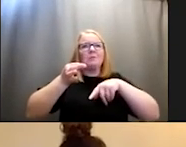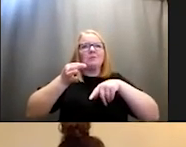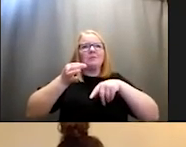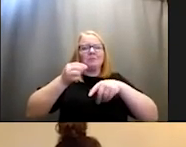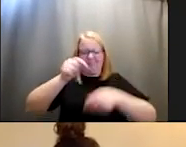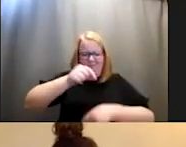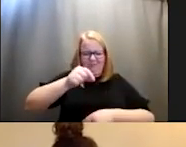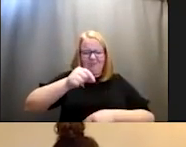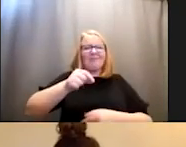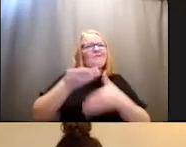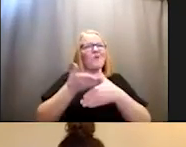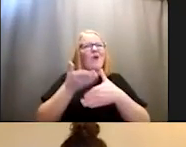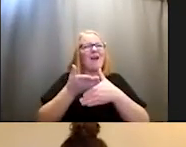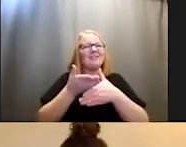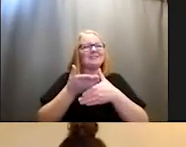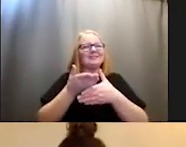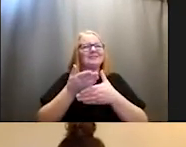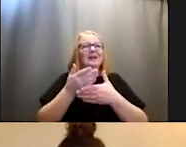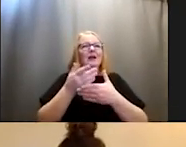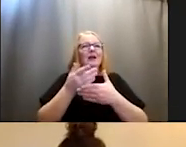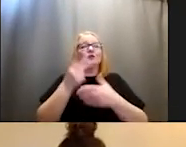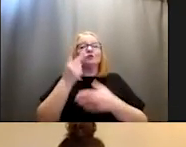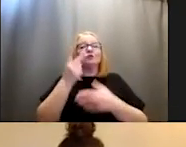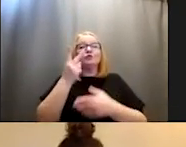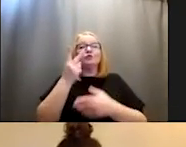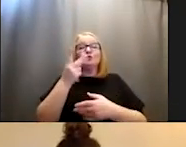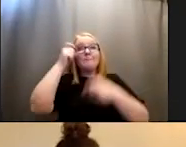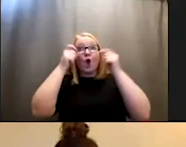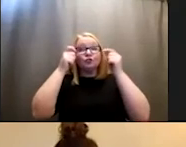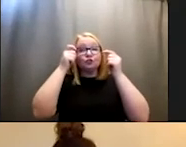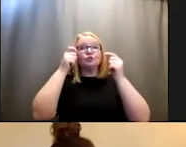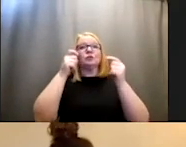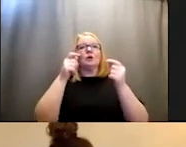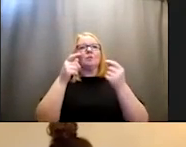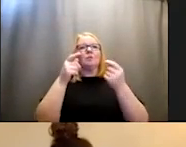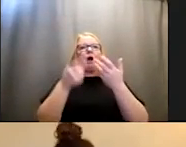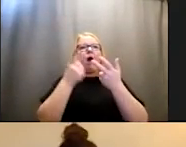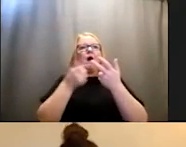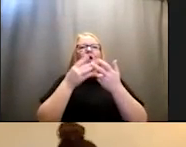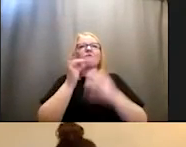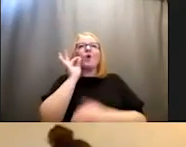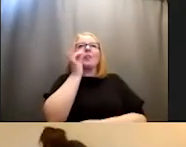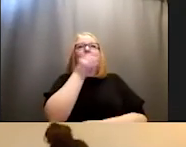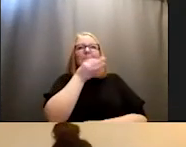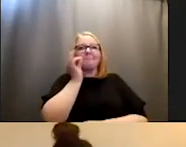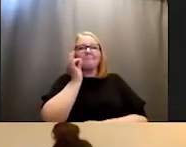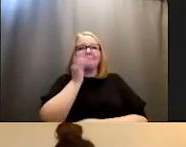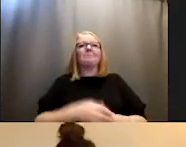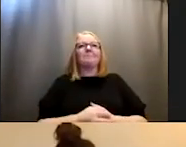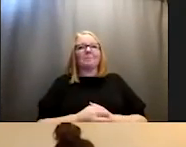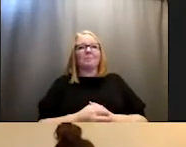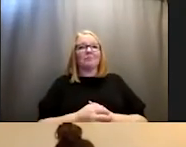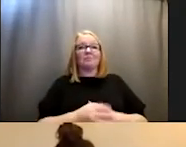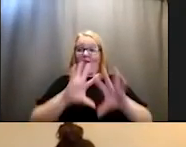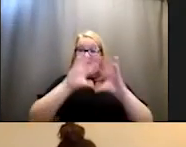also included 2 brush lipsticks, 2 brushes for eyes, and a broader chisel for lips. And again, all convenient,